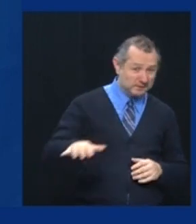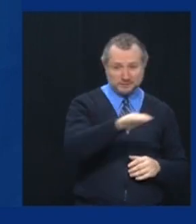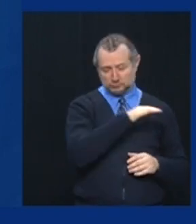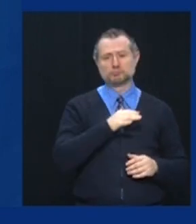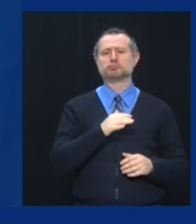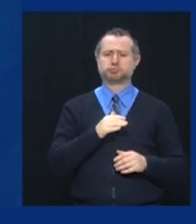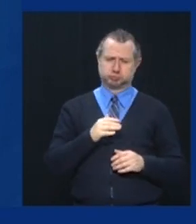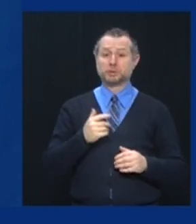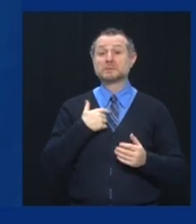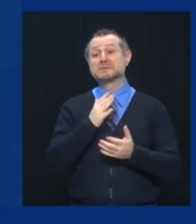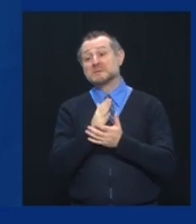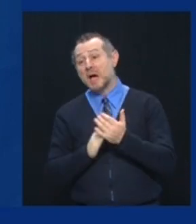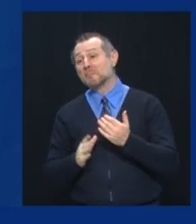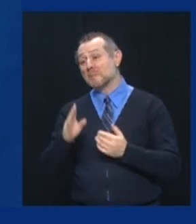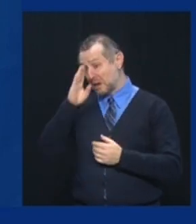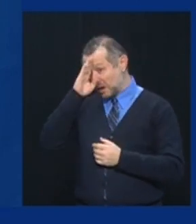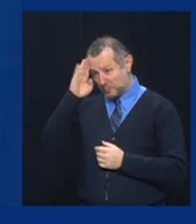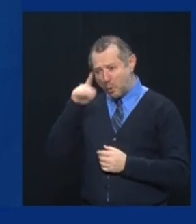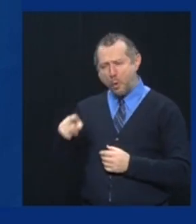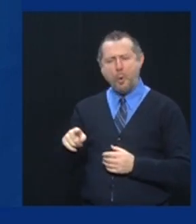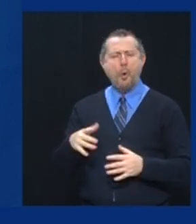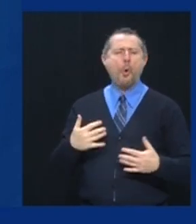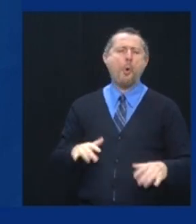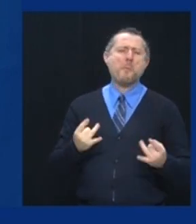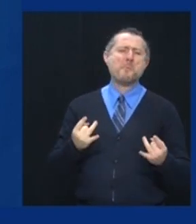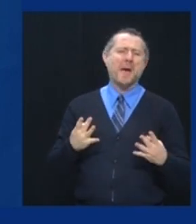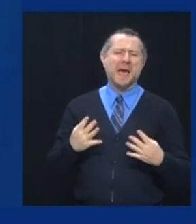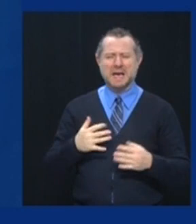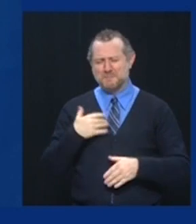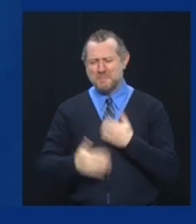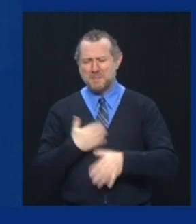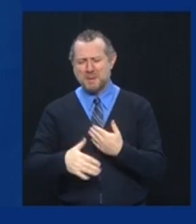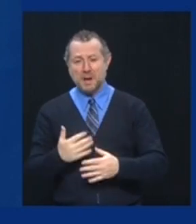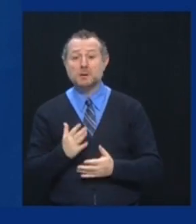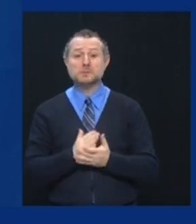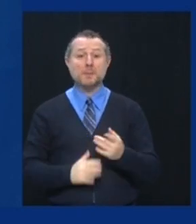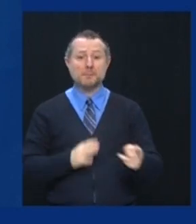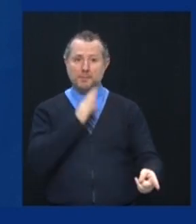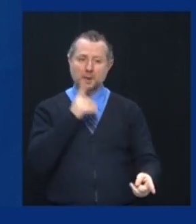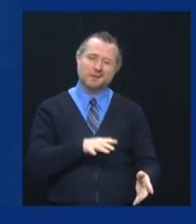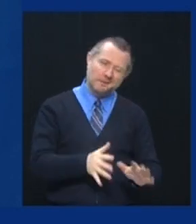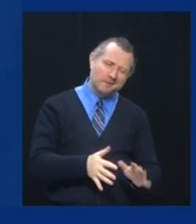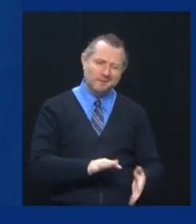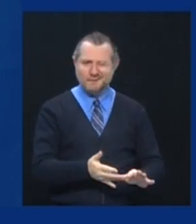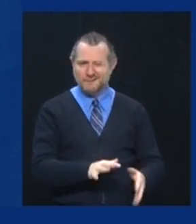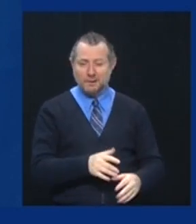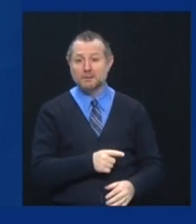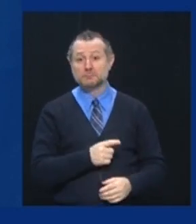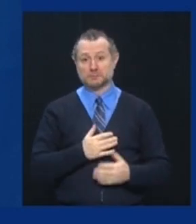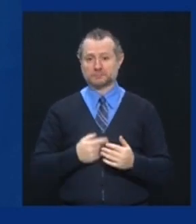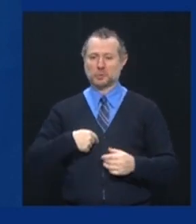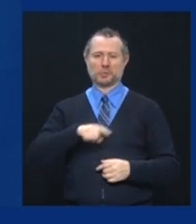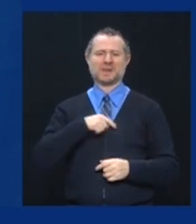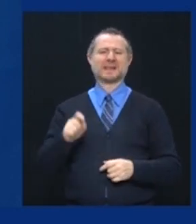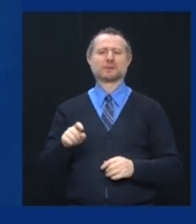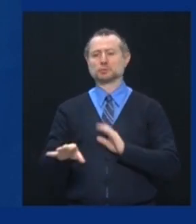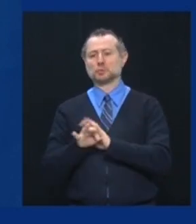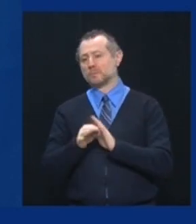are better at certain things than others. And here we need the best with the best